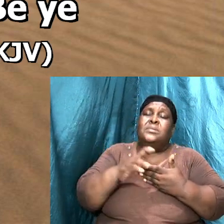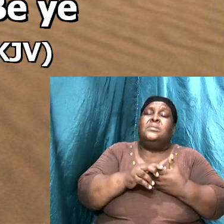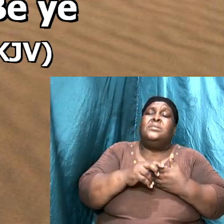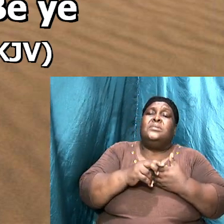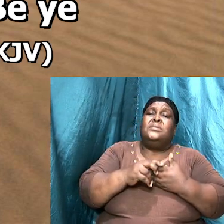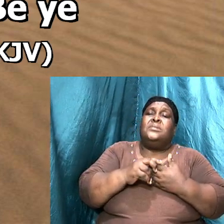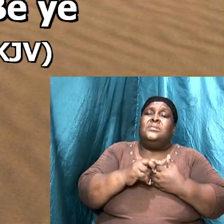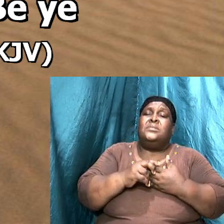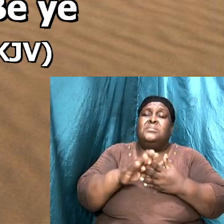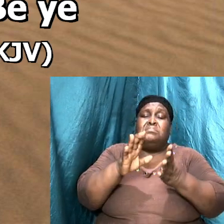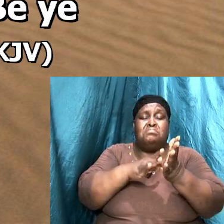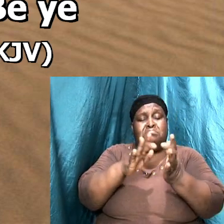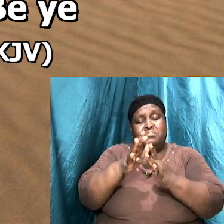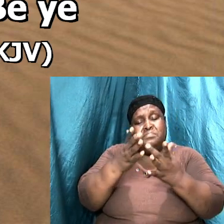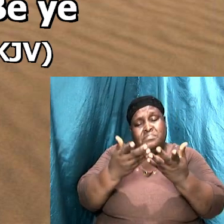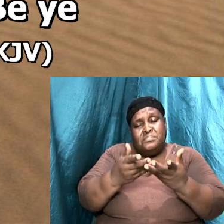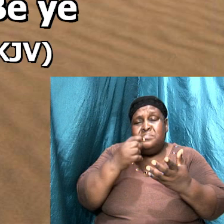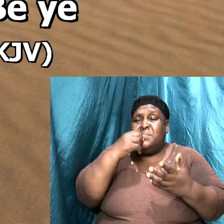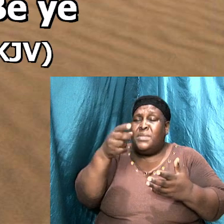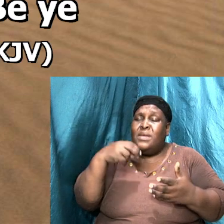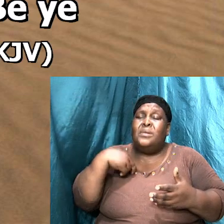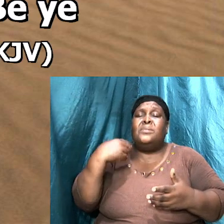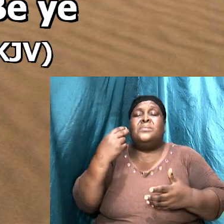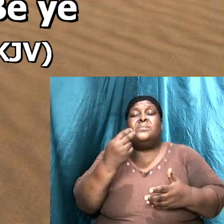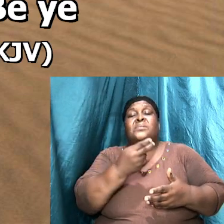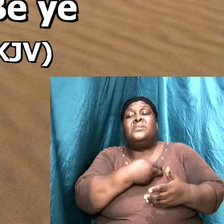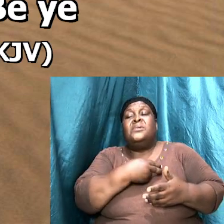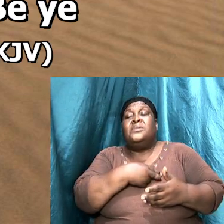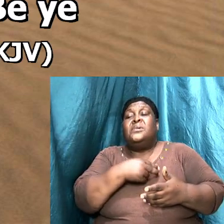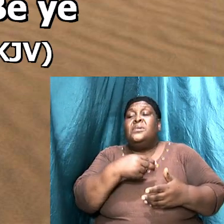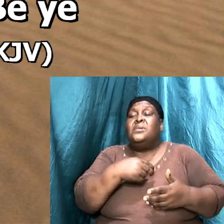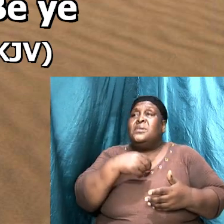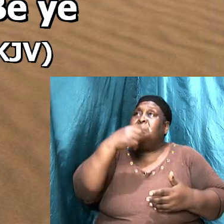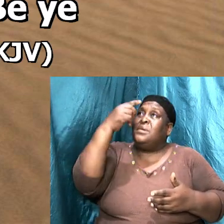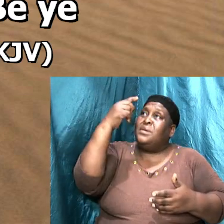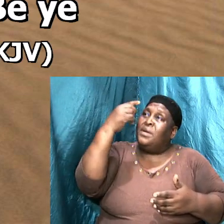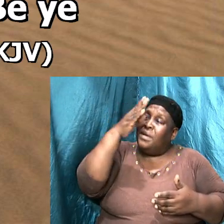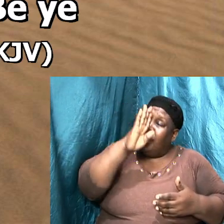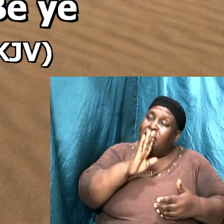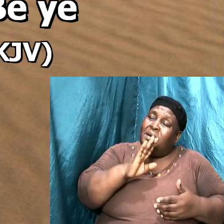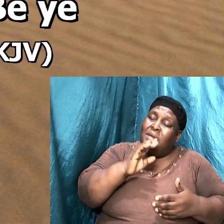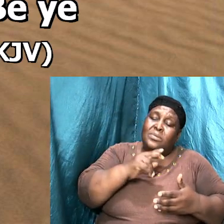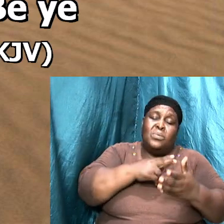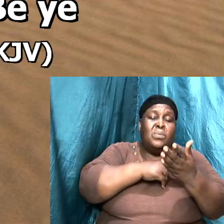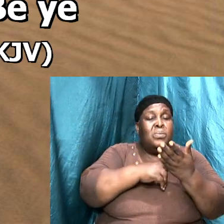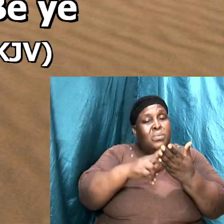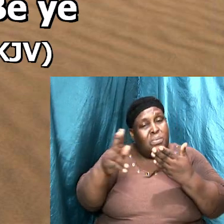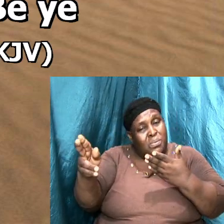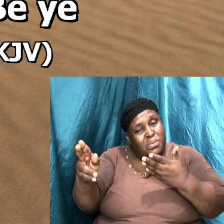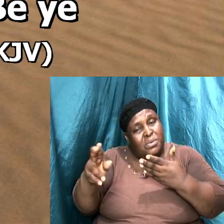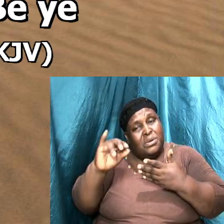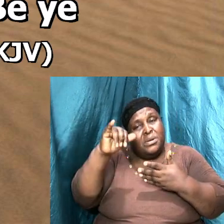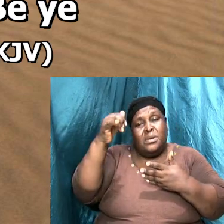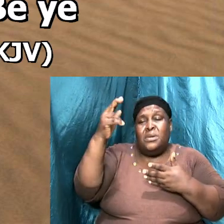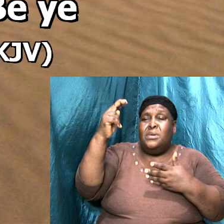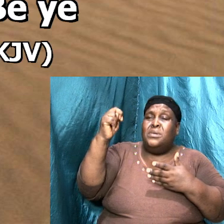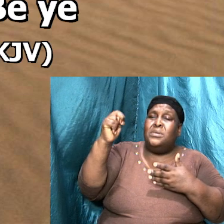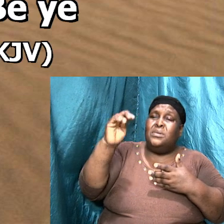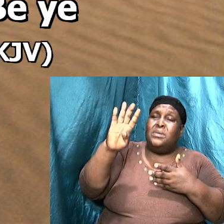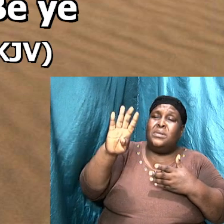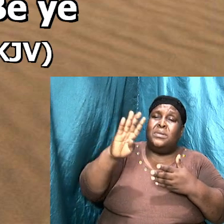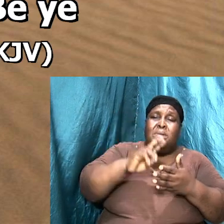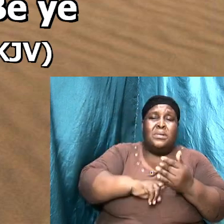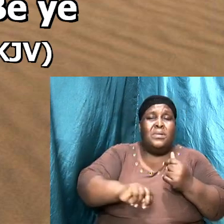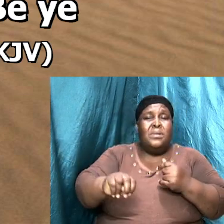And the Bible tells us that He is holy. We must also bear in mind, St. John 4 verse